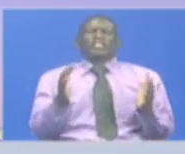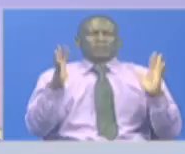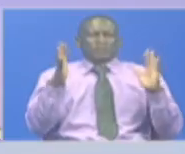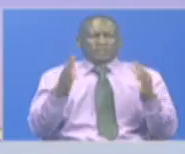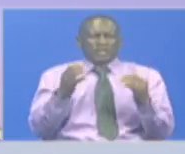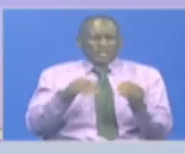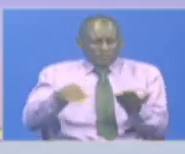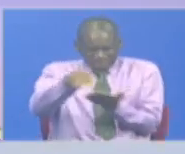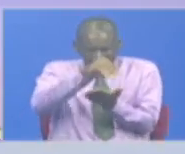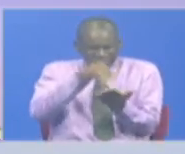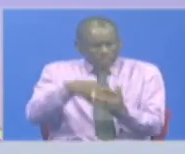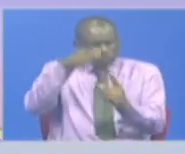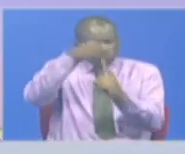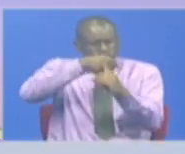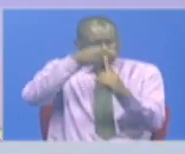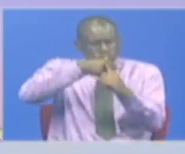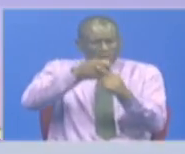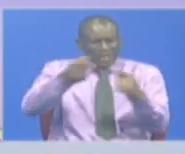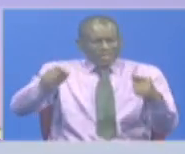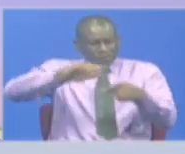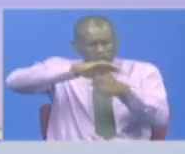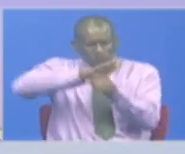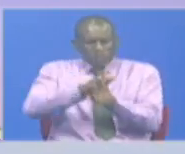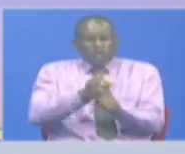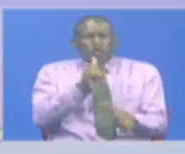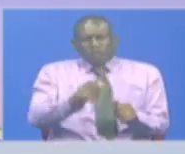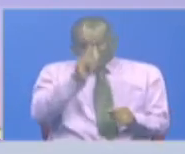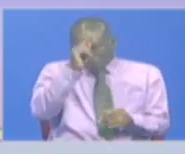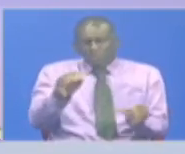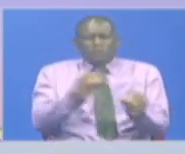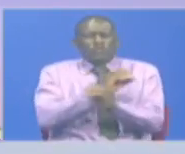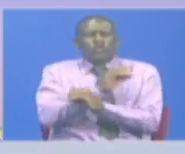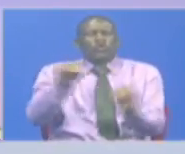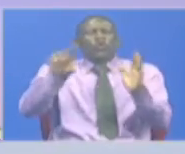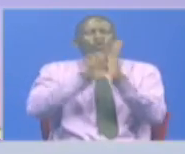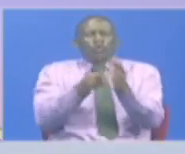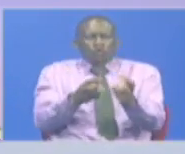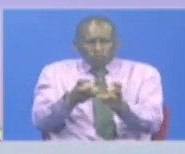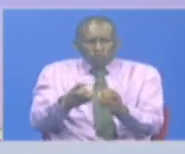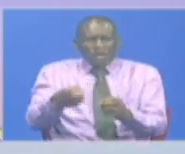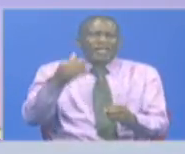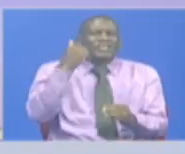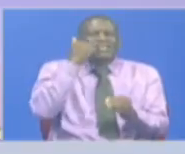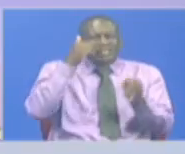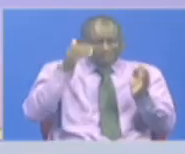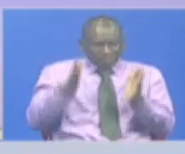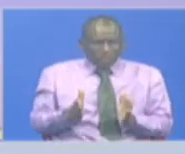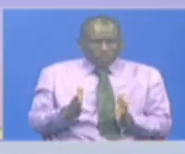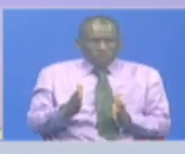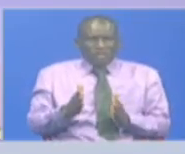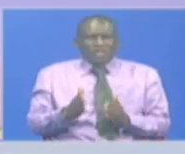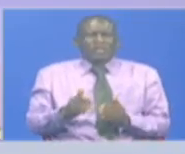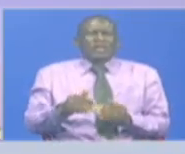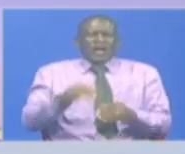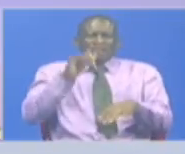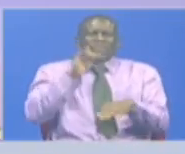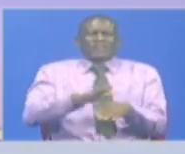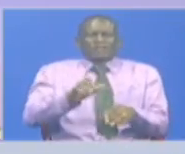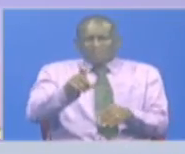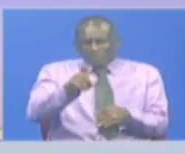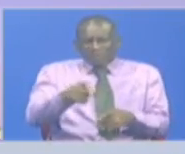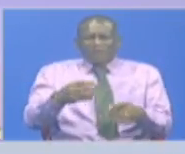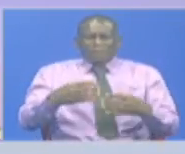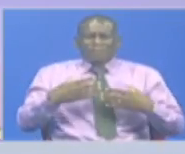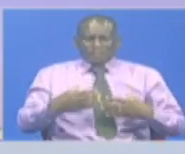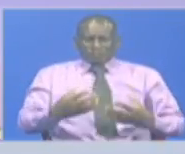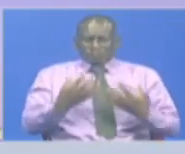against an enemy that respects no law for war are patients worn down by the virus but breathing health into